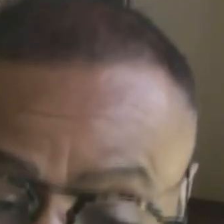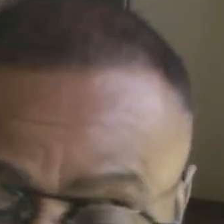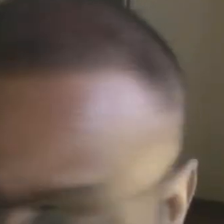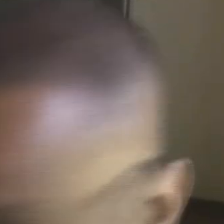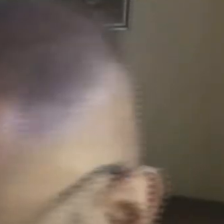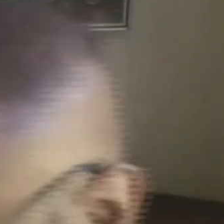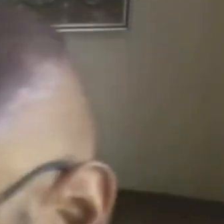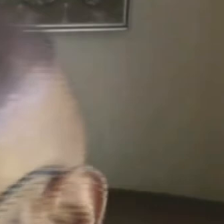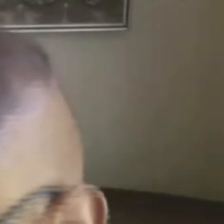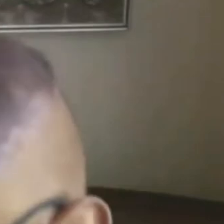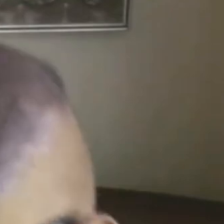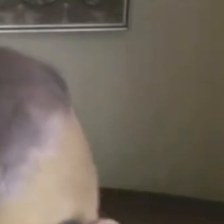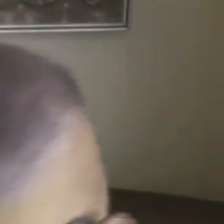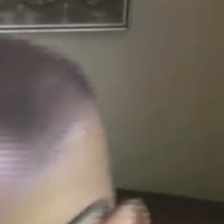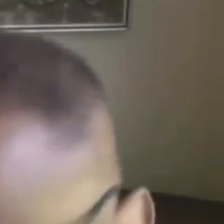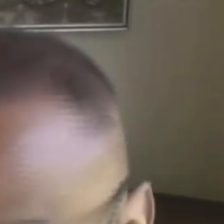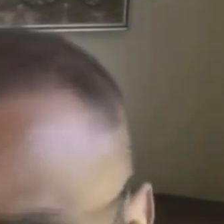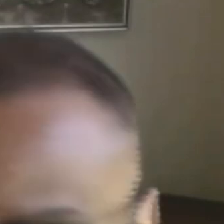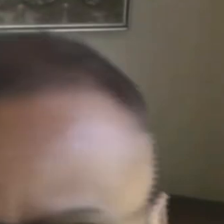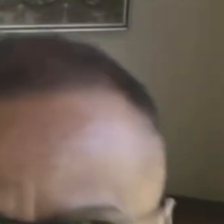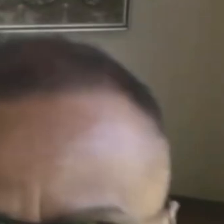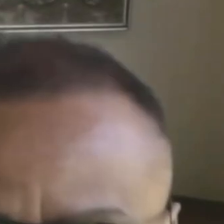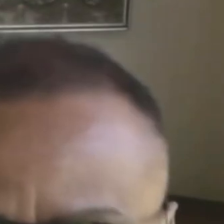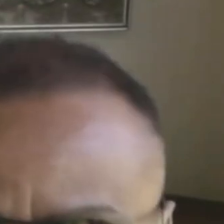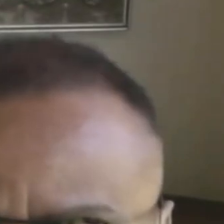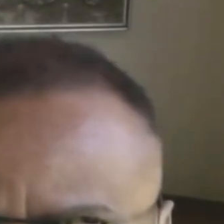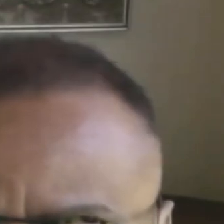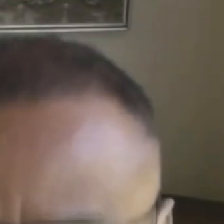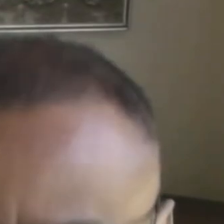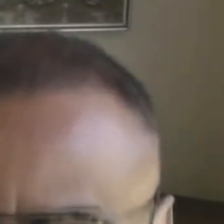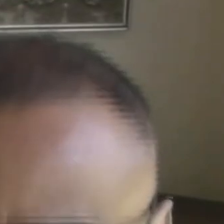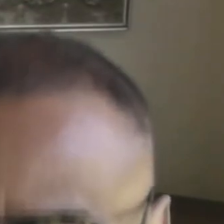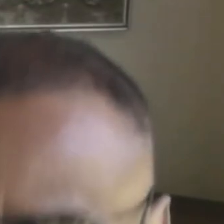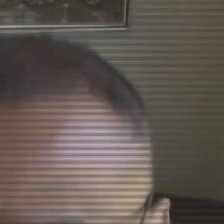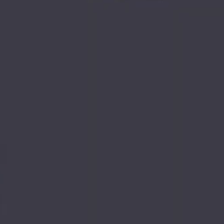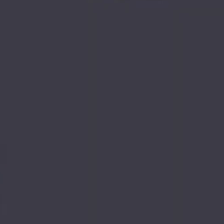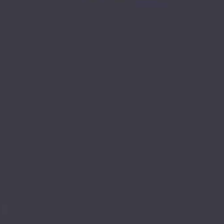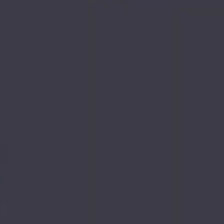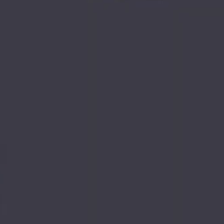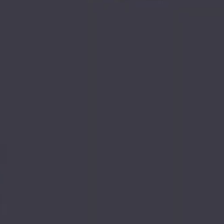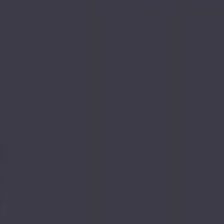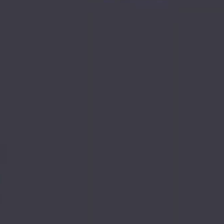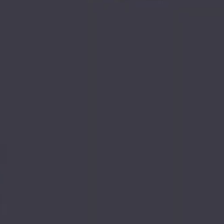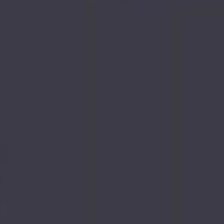more. All of those zip codes. Thank you, Councilmember. Councilmember David O.